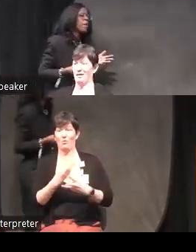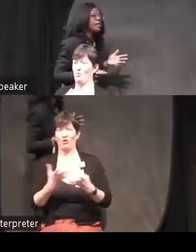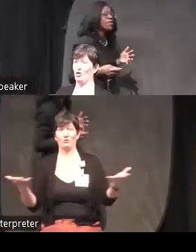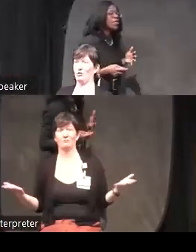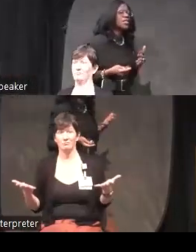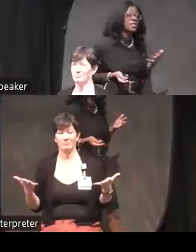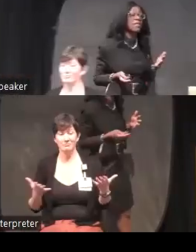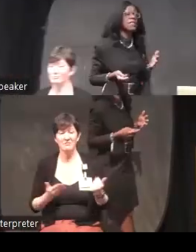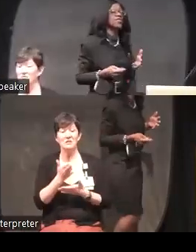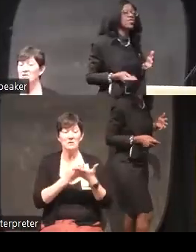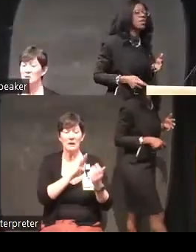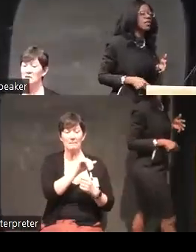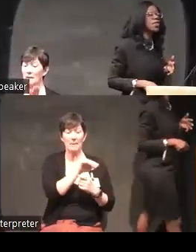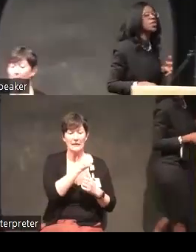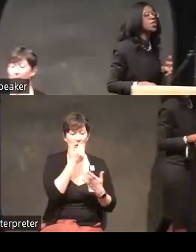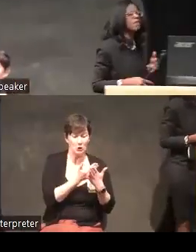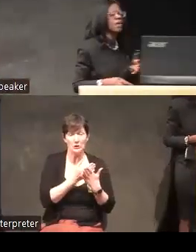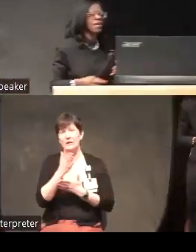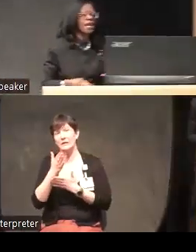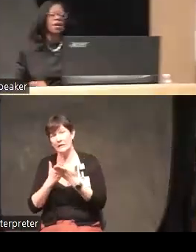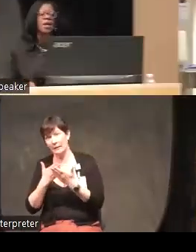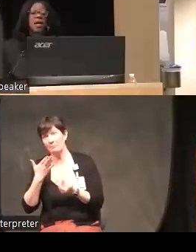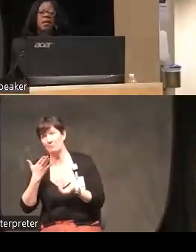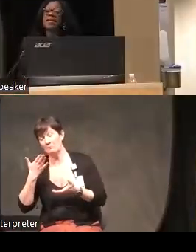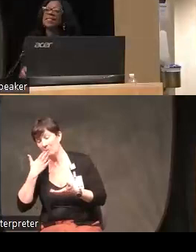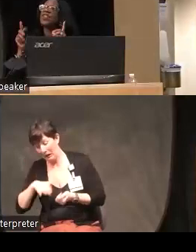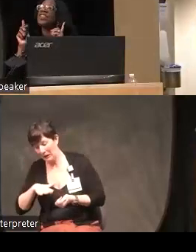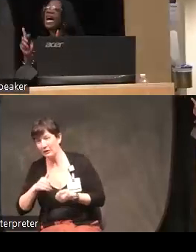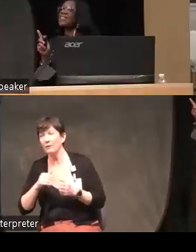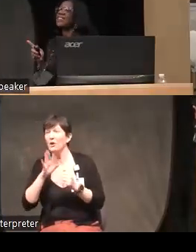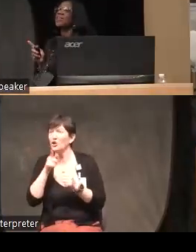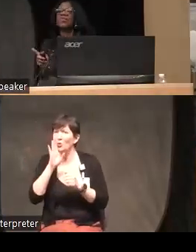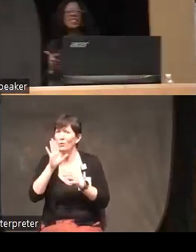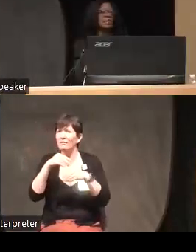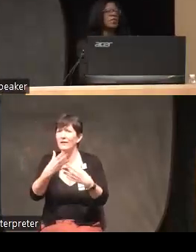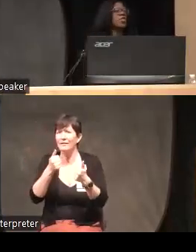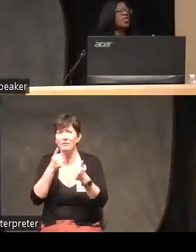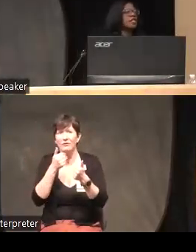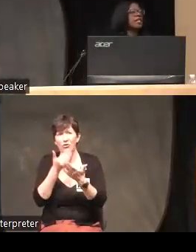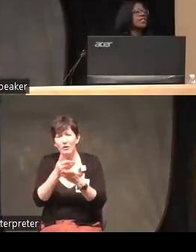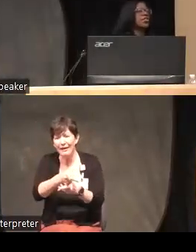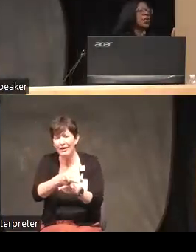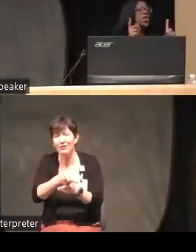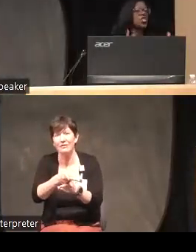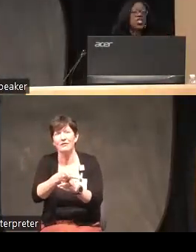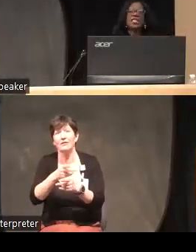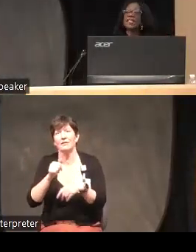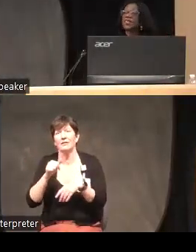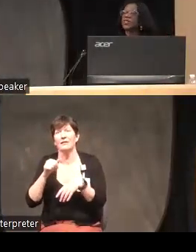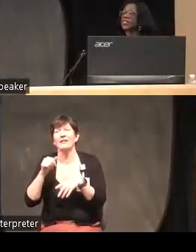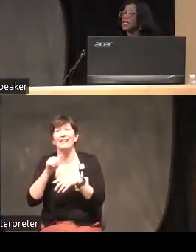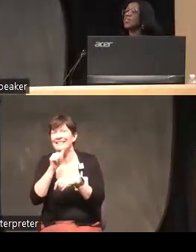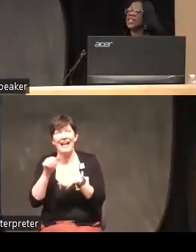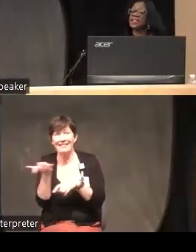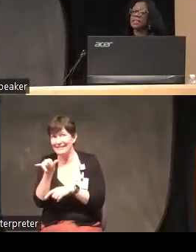of these biases are good and some of these are destructive, you'll give better care because they're not the same as racism. You shouldn't think, lesson 2, you shouldn't think that they're